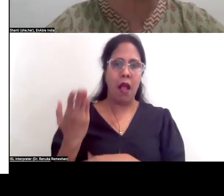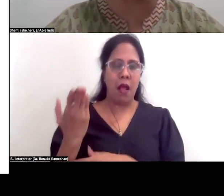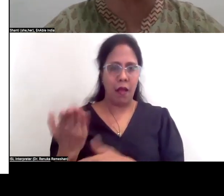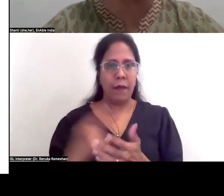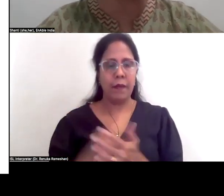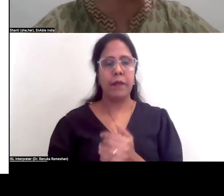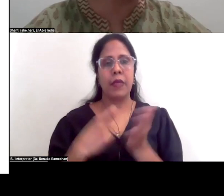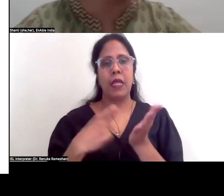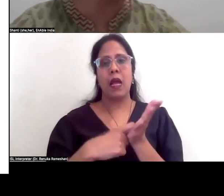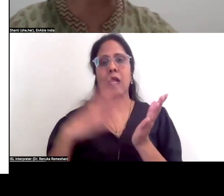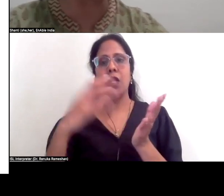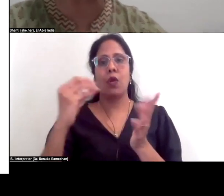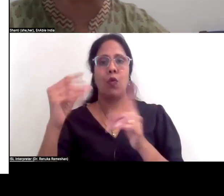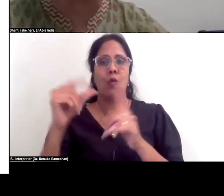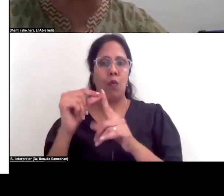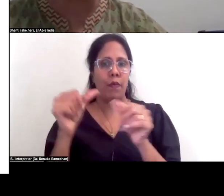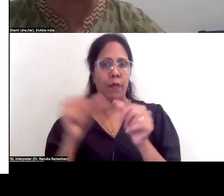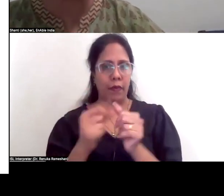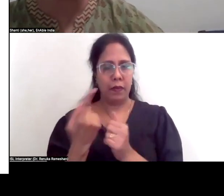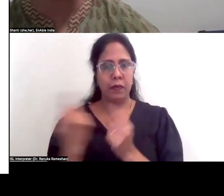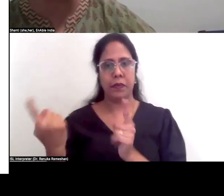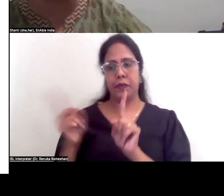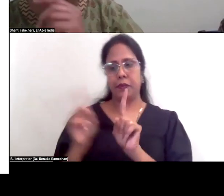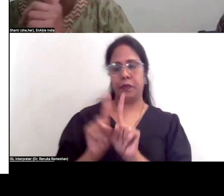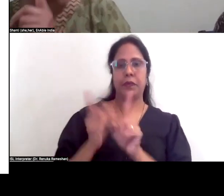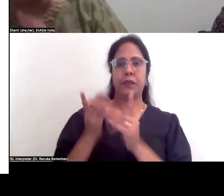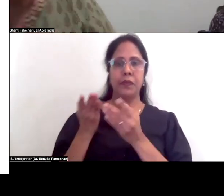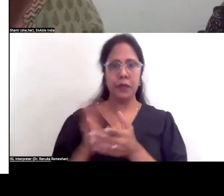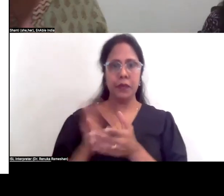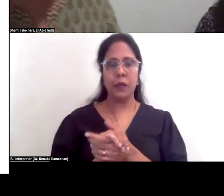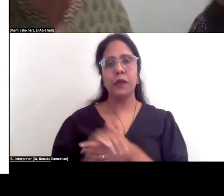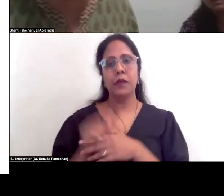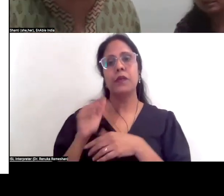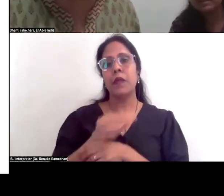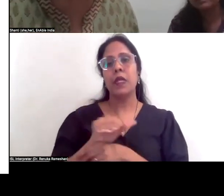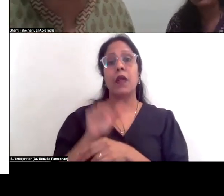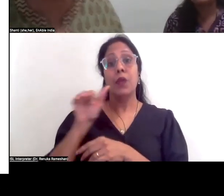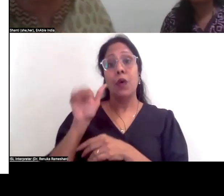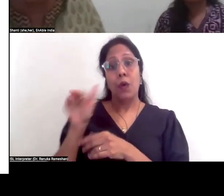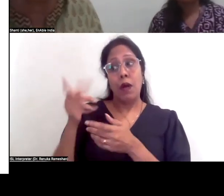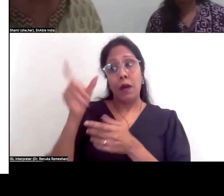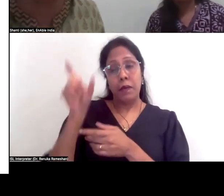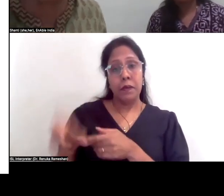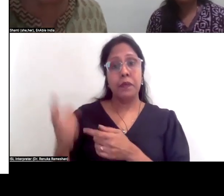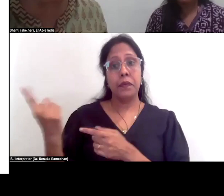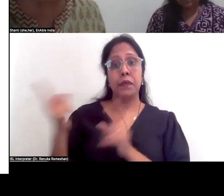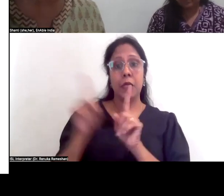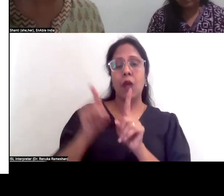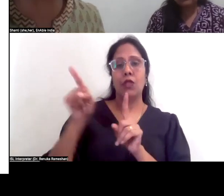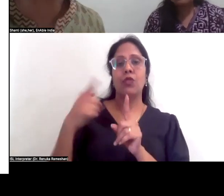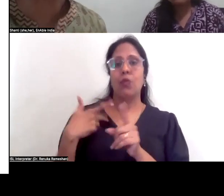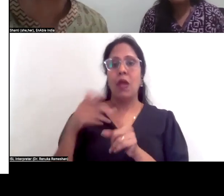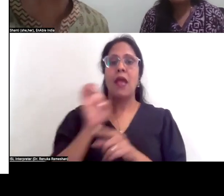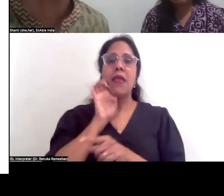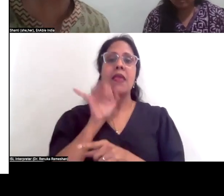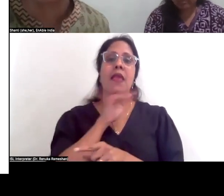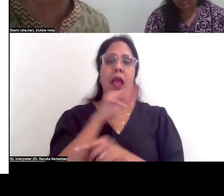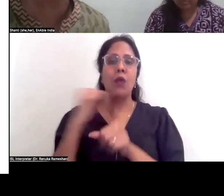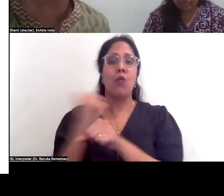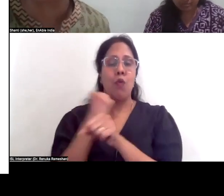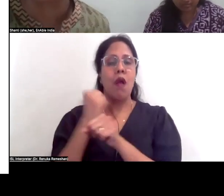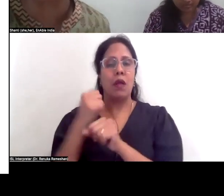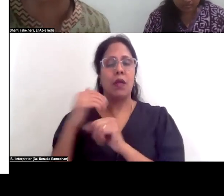echo here. Is it? Yeah. Better you be here only. Okay. So I'm just going to call on Rupa to is a senior colleague at Enable India, and she's been